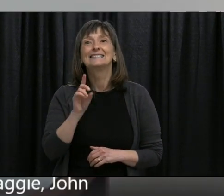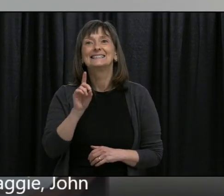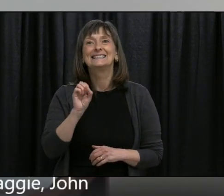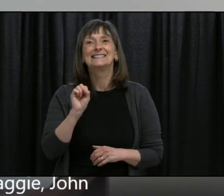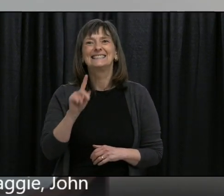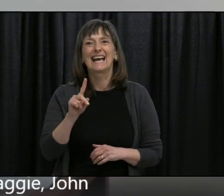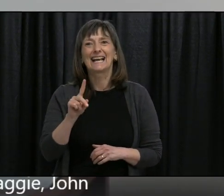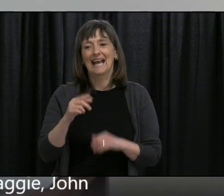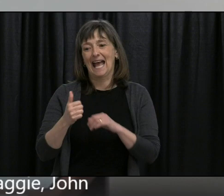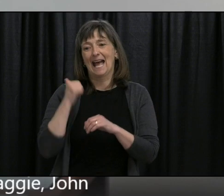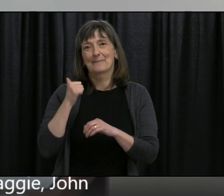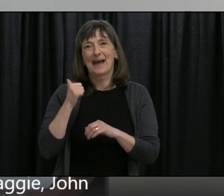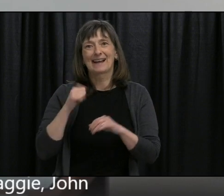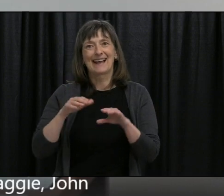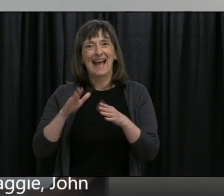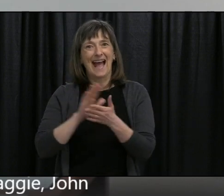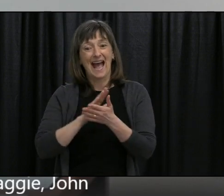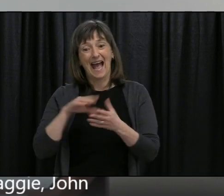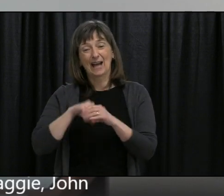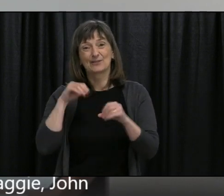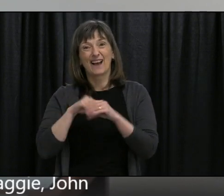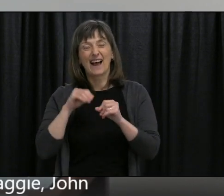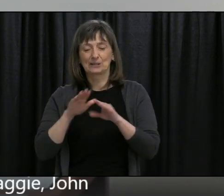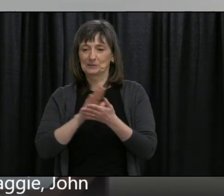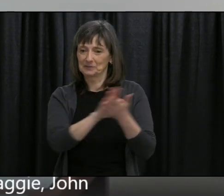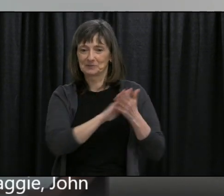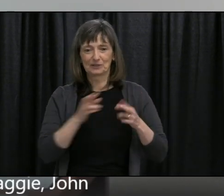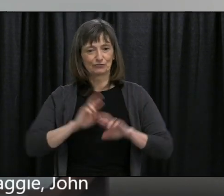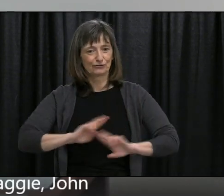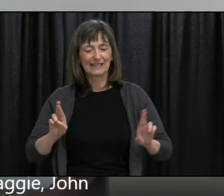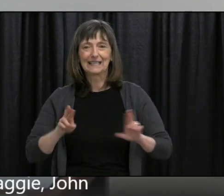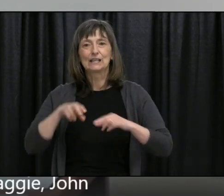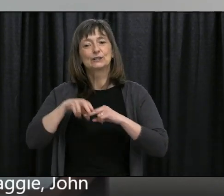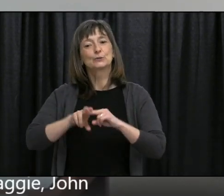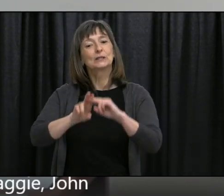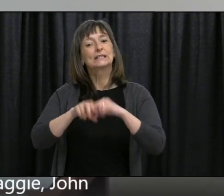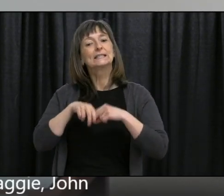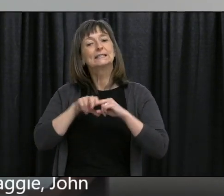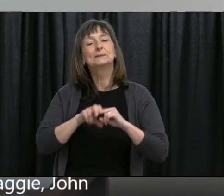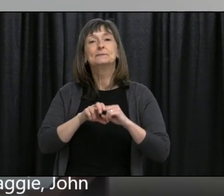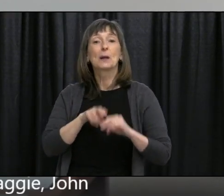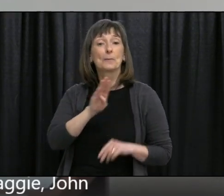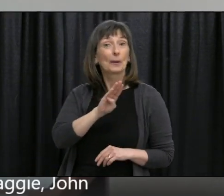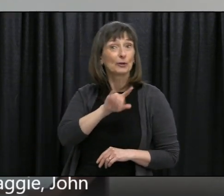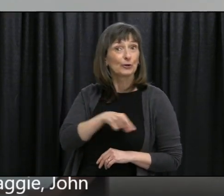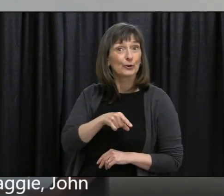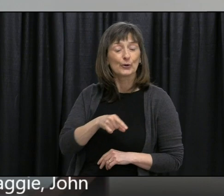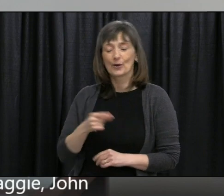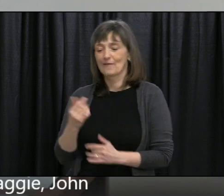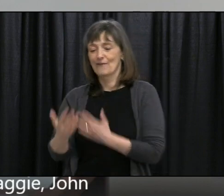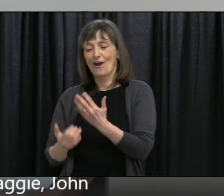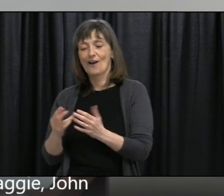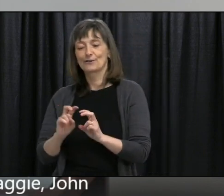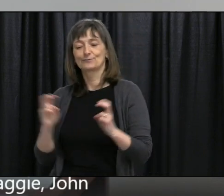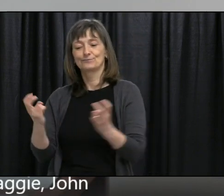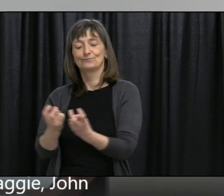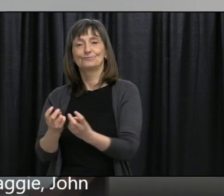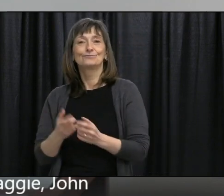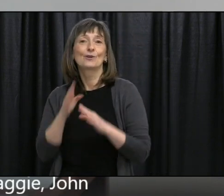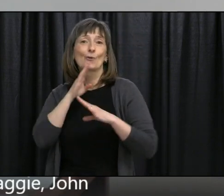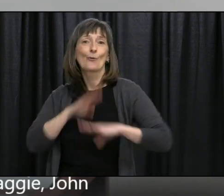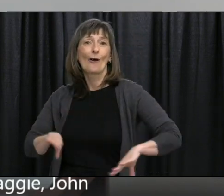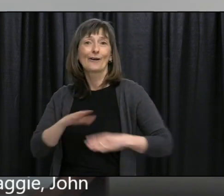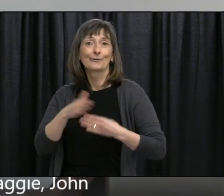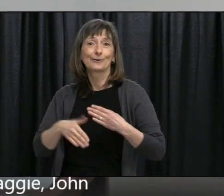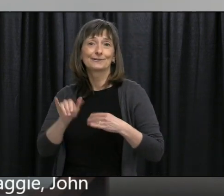I'm going to get the swing out and the barbecue and the fire pit, and hopefully just have a nice quiet